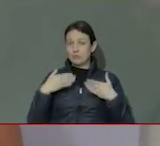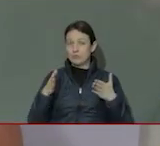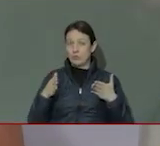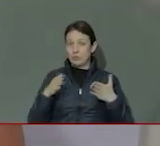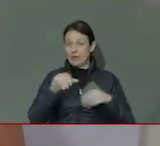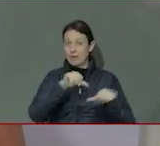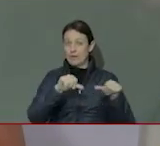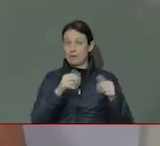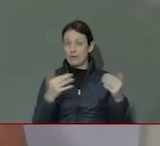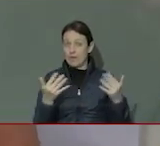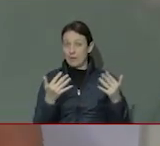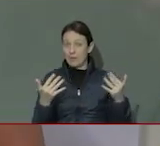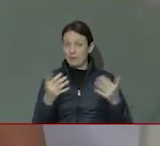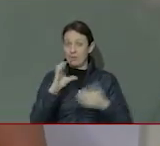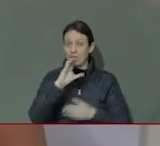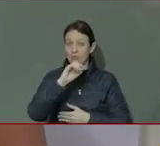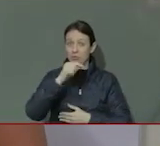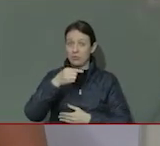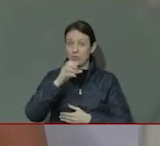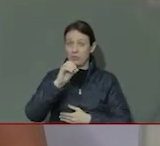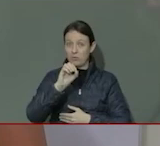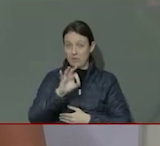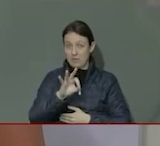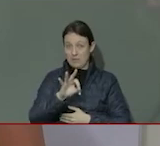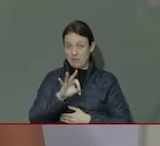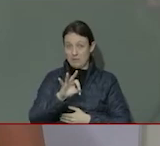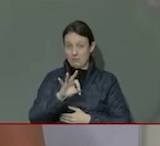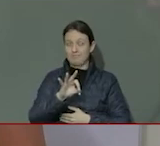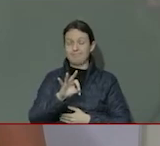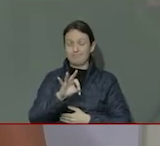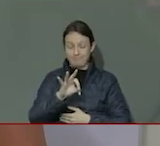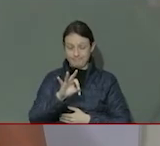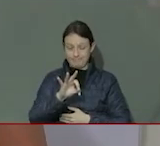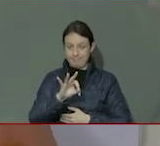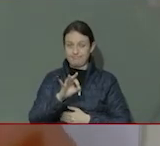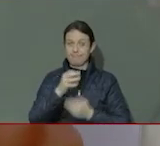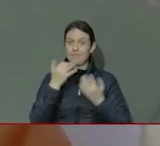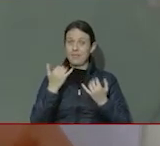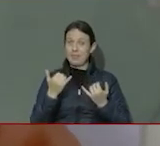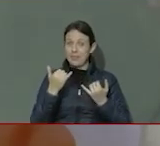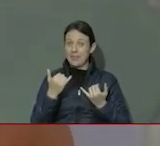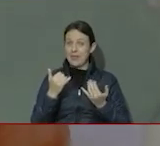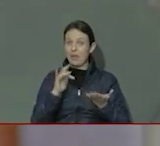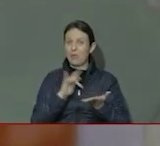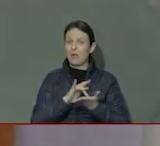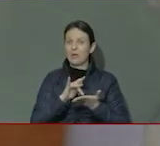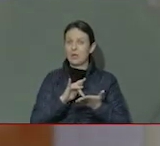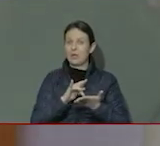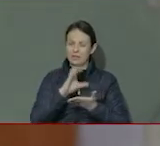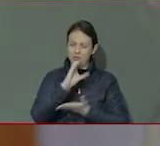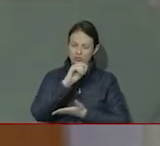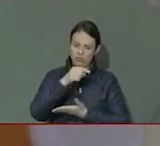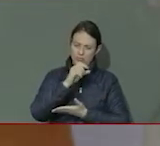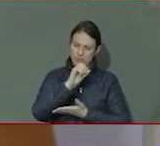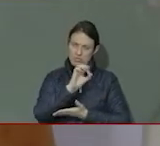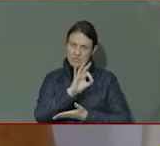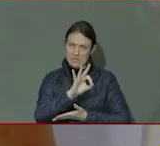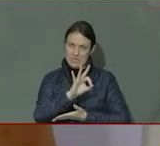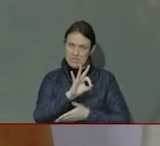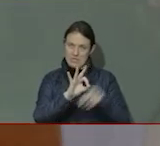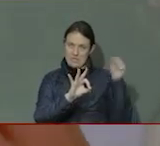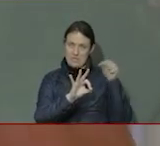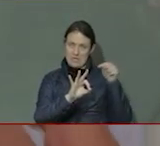have? 0.03. So we want to calculate now, but how much of this